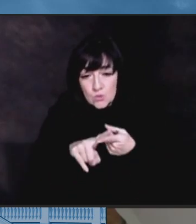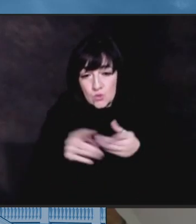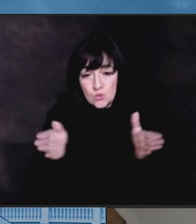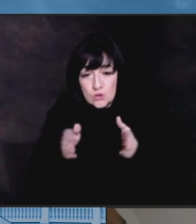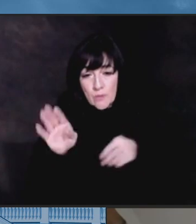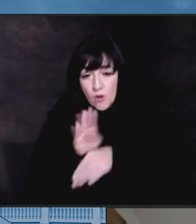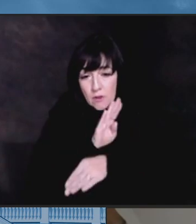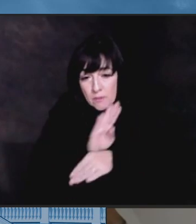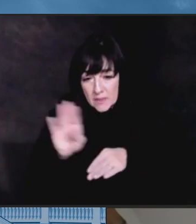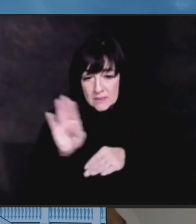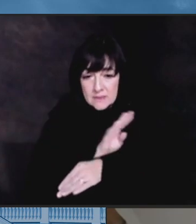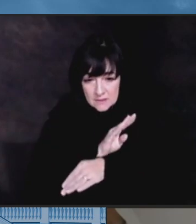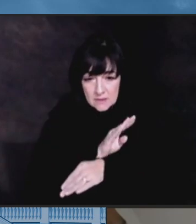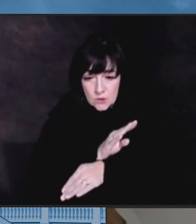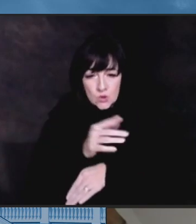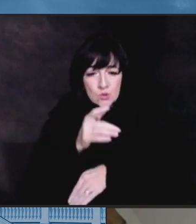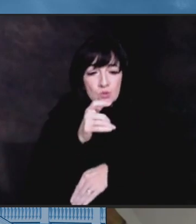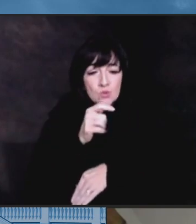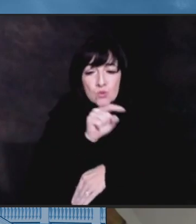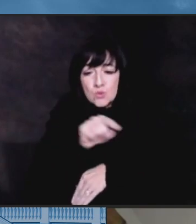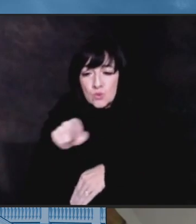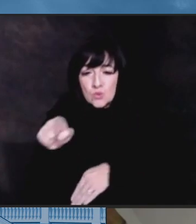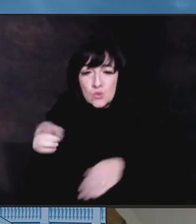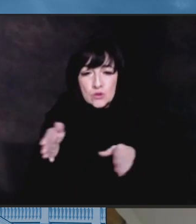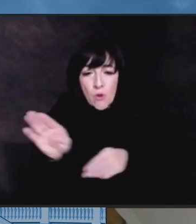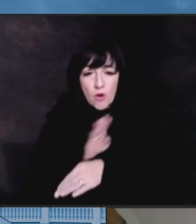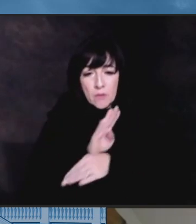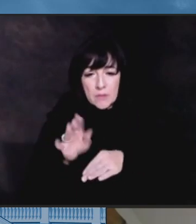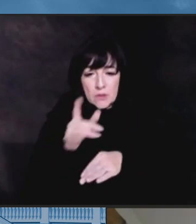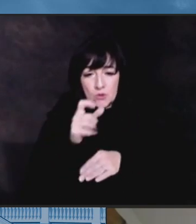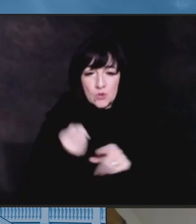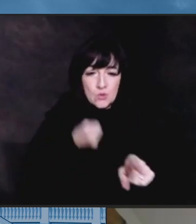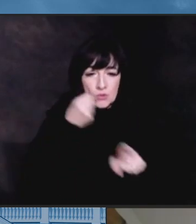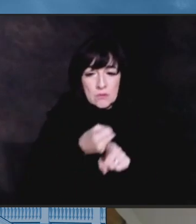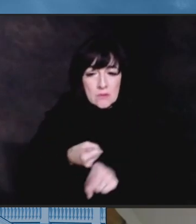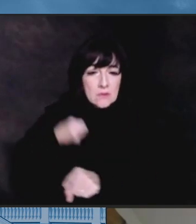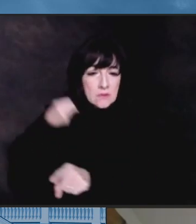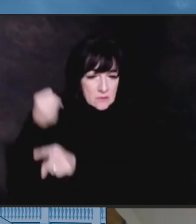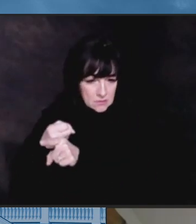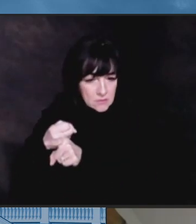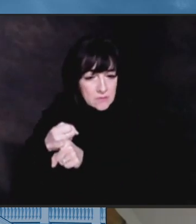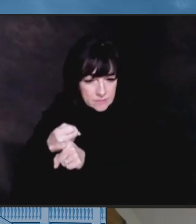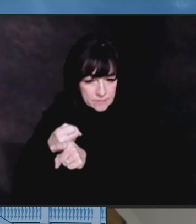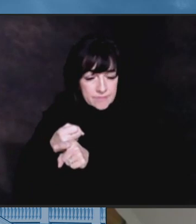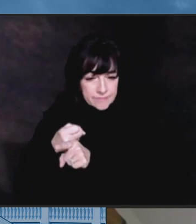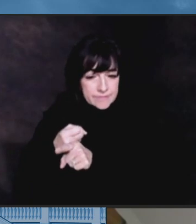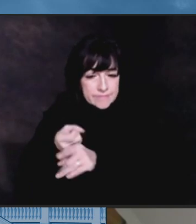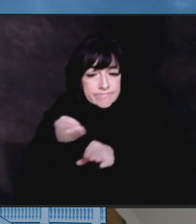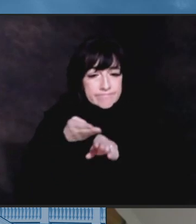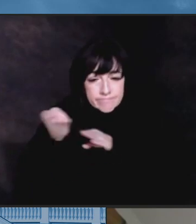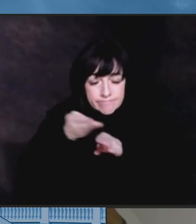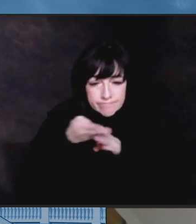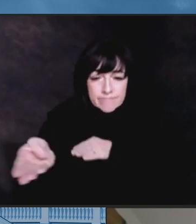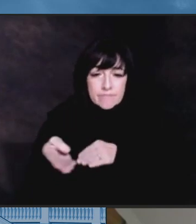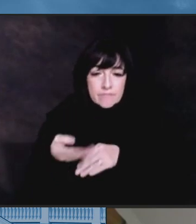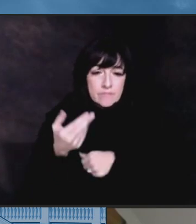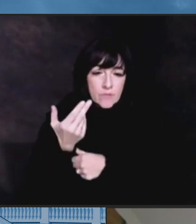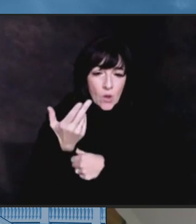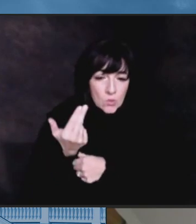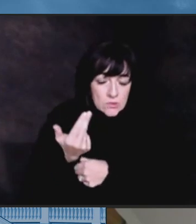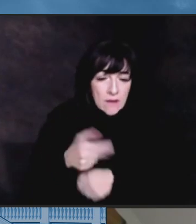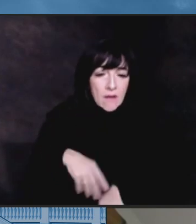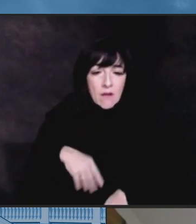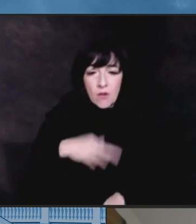in particular the hardest hit small businesses, which are in the hospitality area and personal care area.